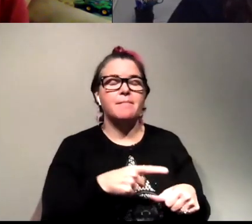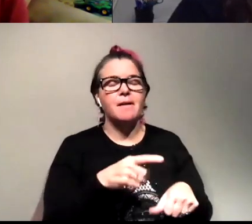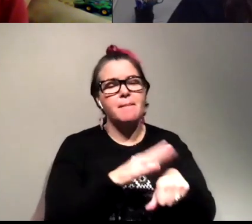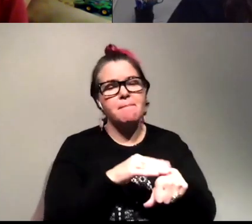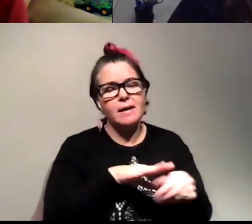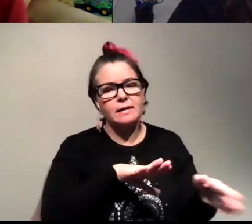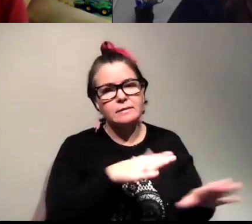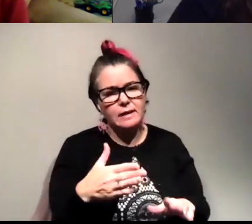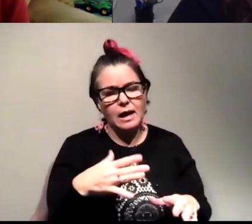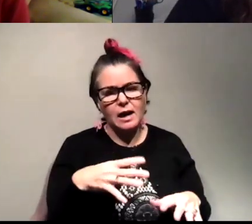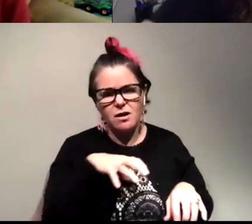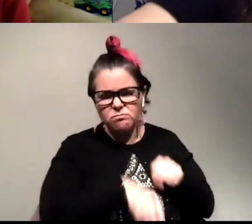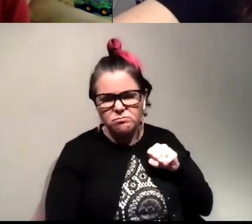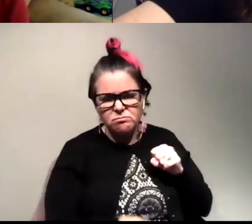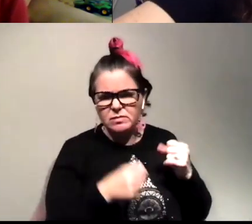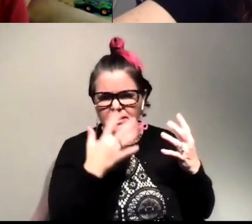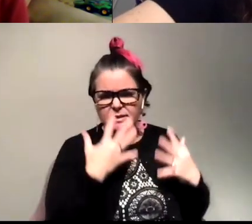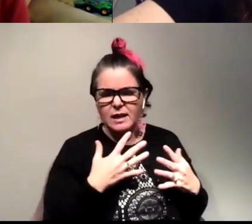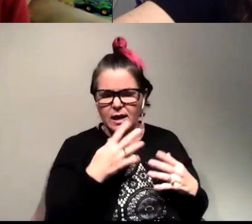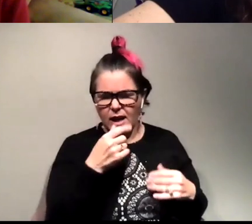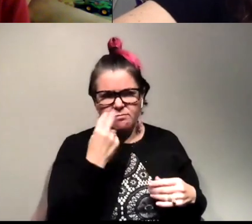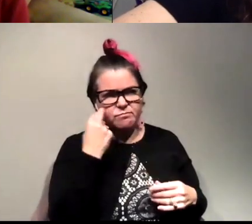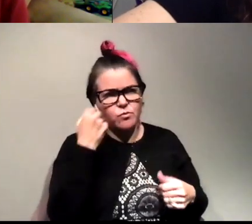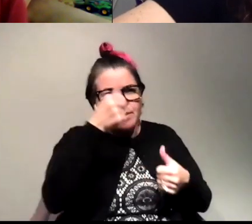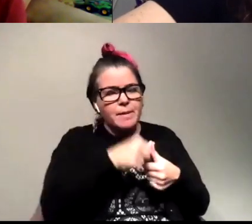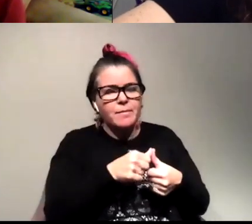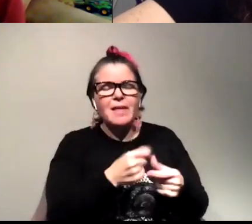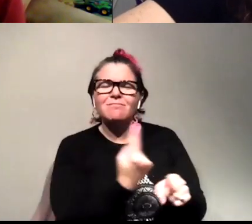that was devastating. I can remember that day. That's normal.